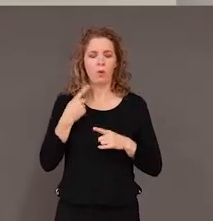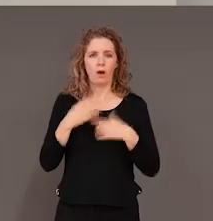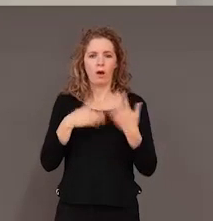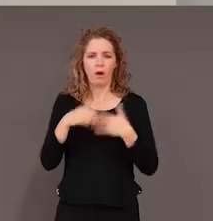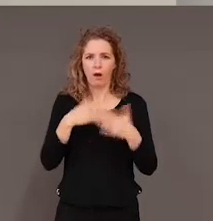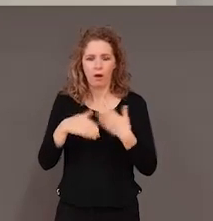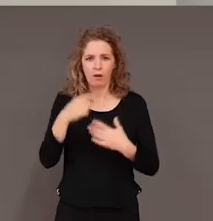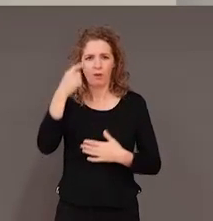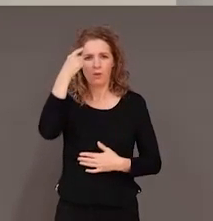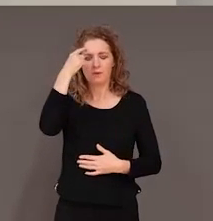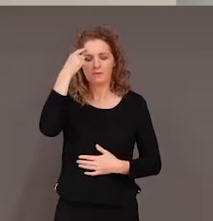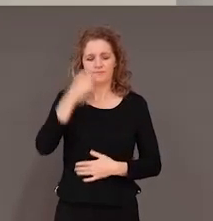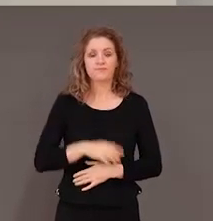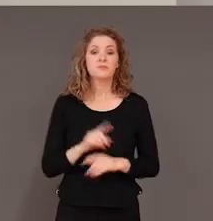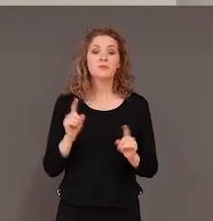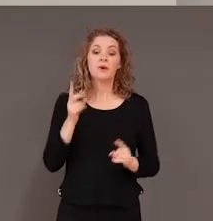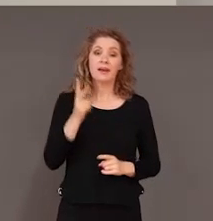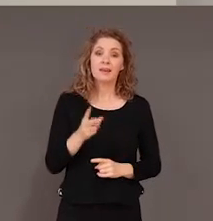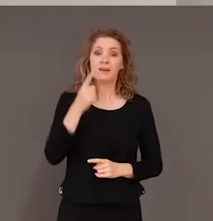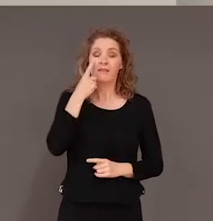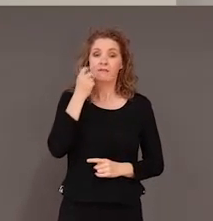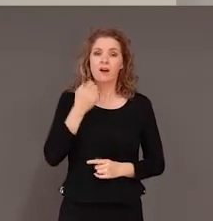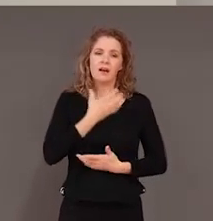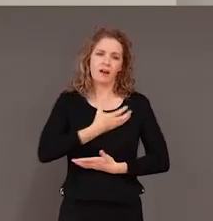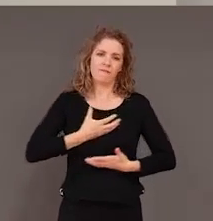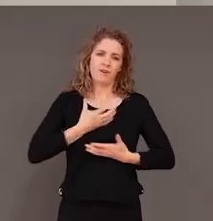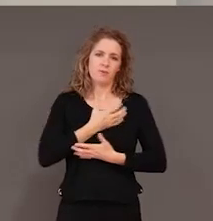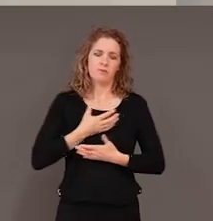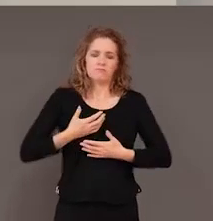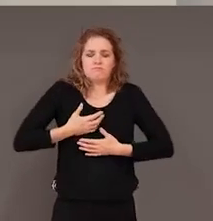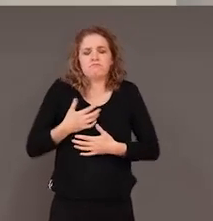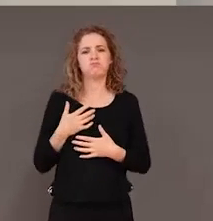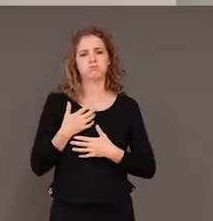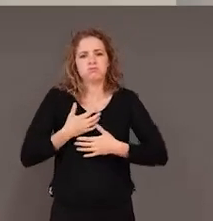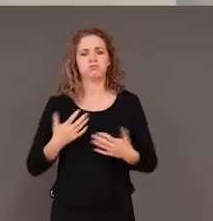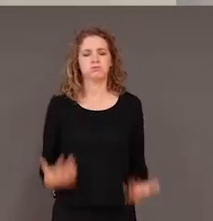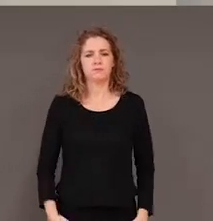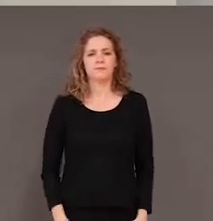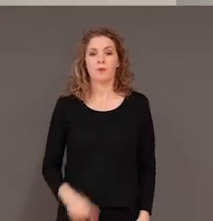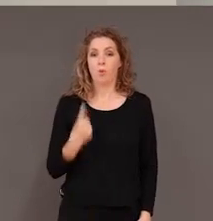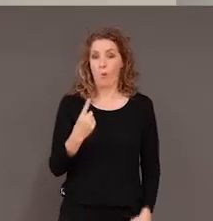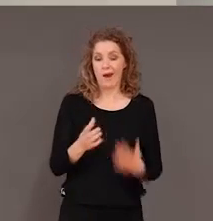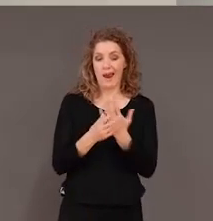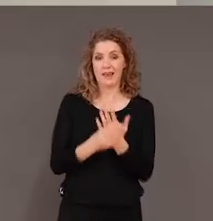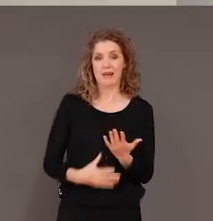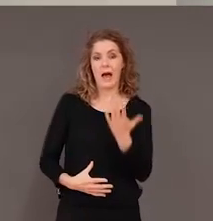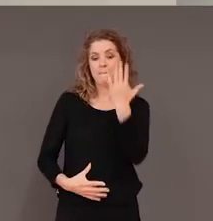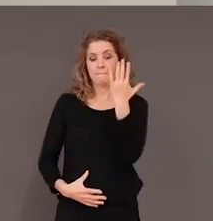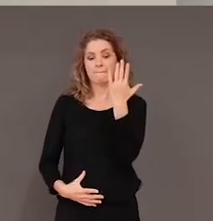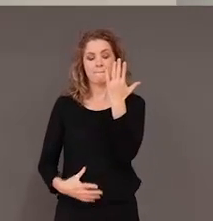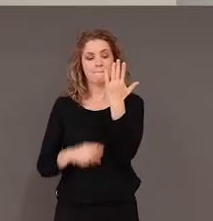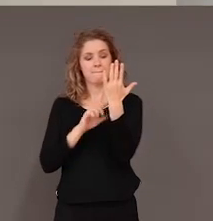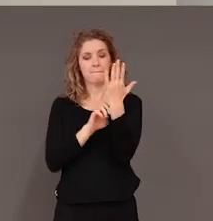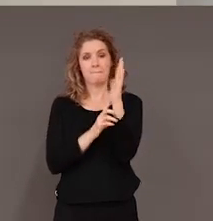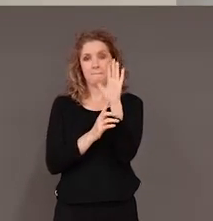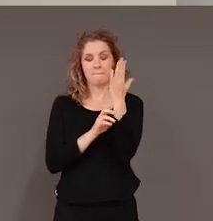quickly. So again, find a comfortable position. And then to begin, hold one of your hands upwards like